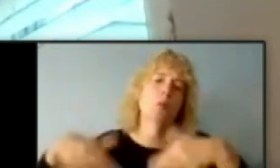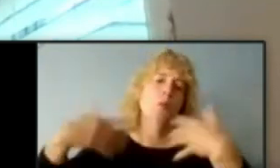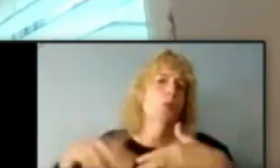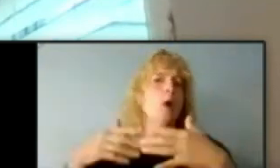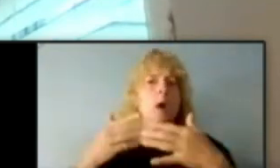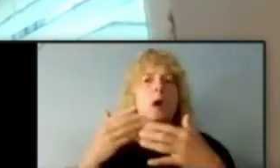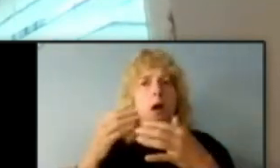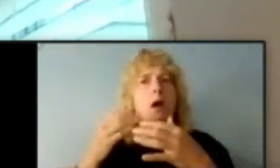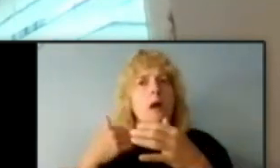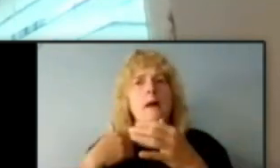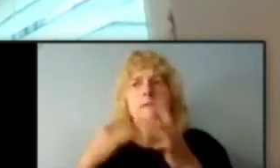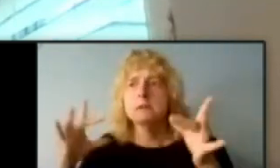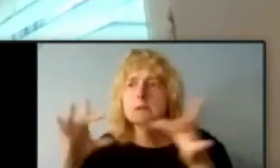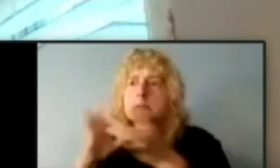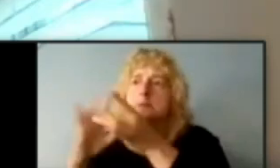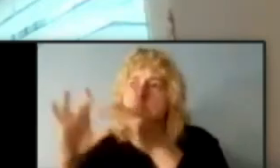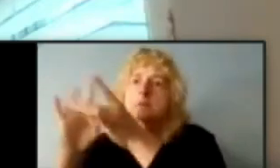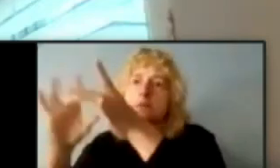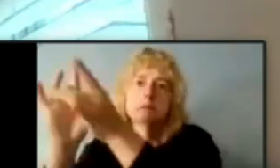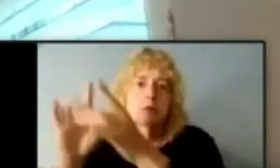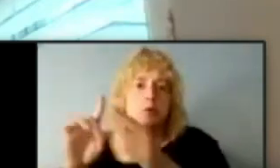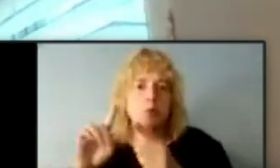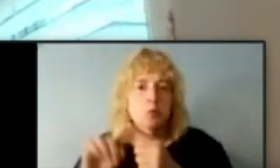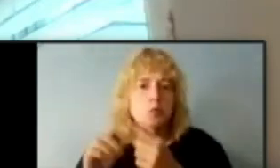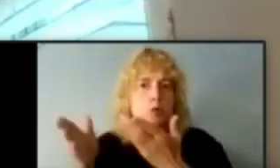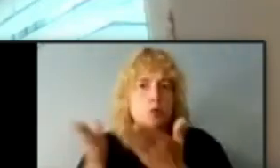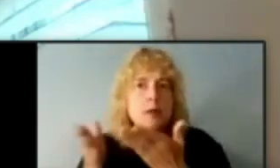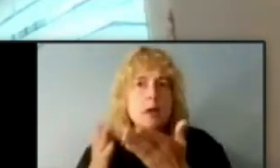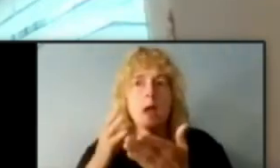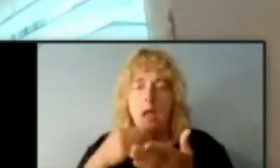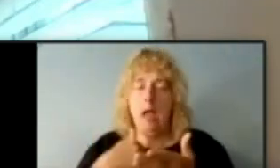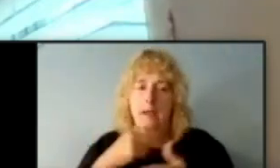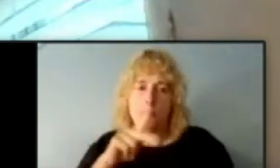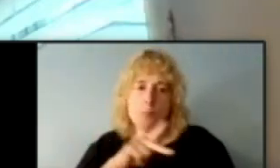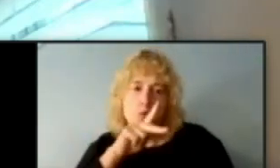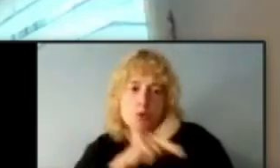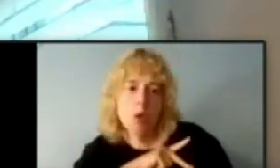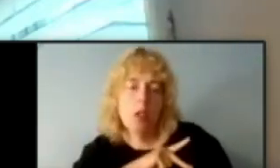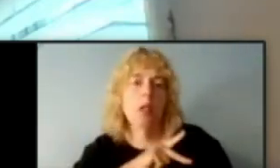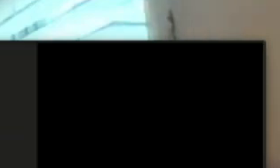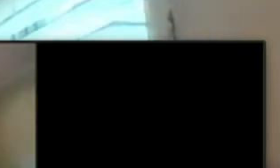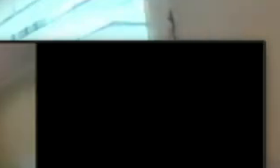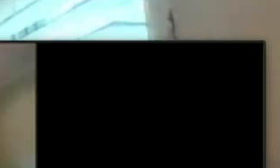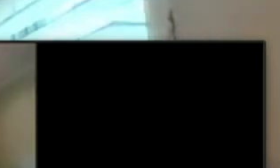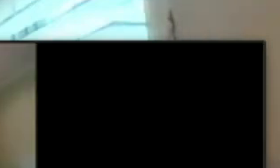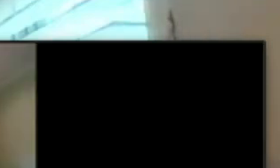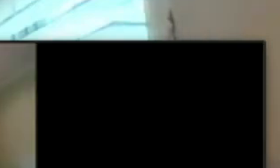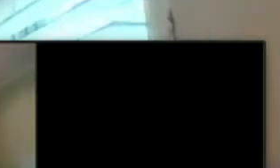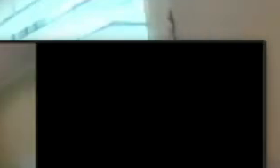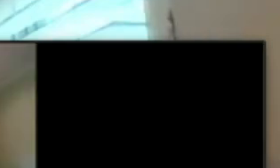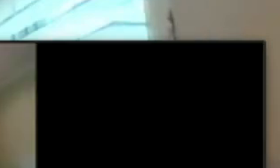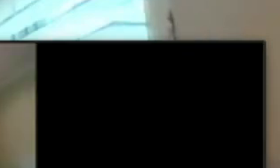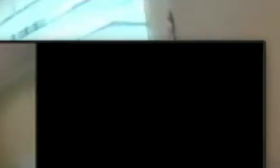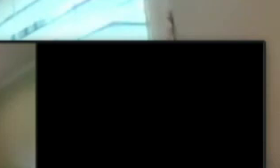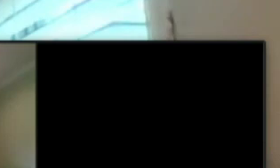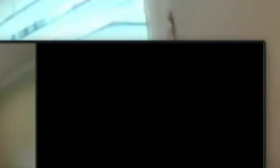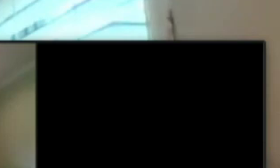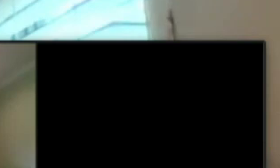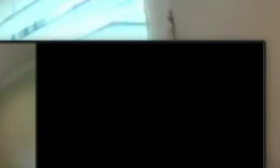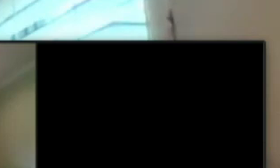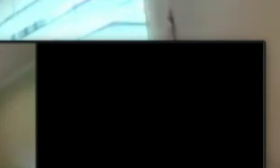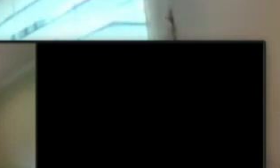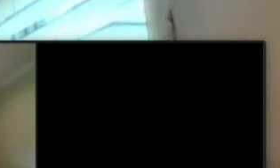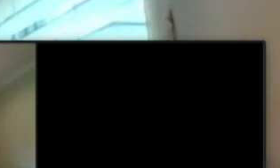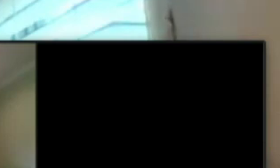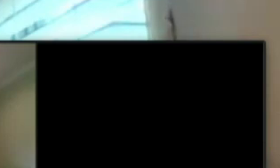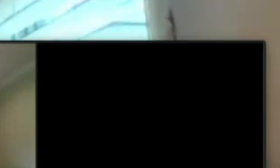this personal connection with a family so that they know who to reach out to. And Chris could talk to a little bit more about the connections